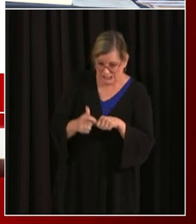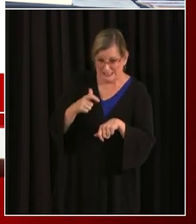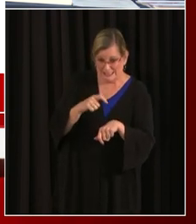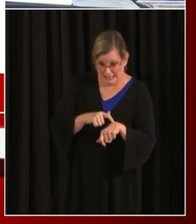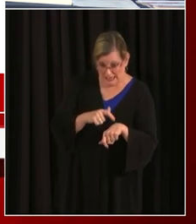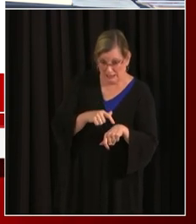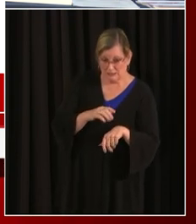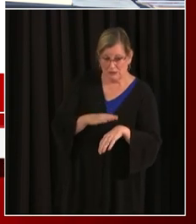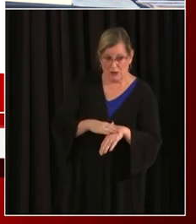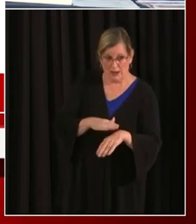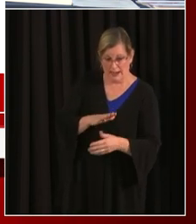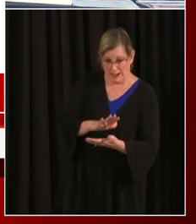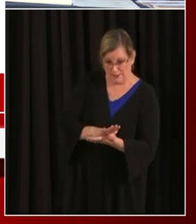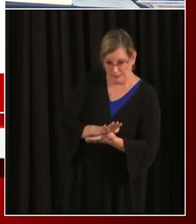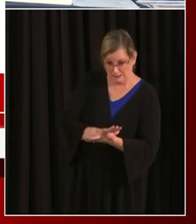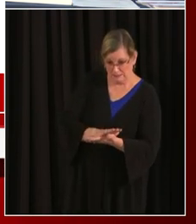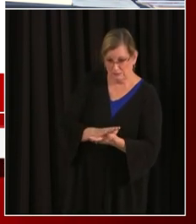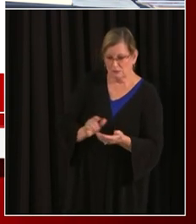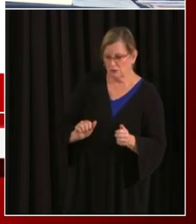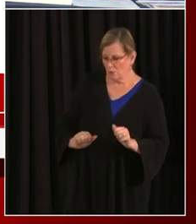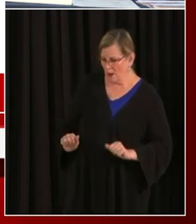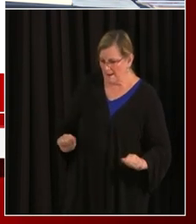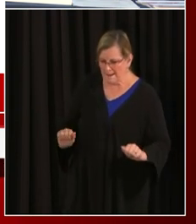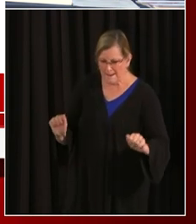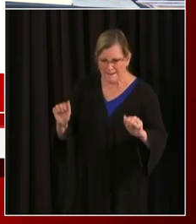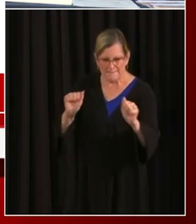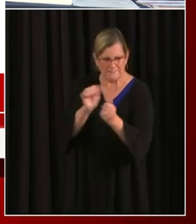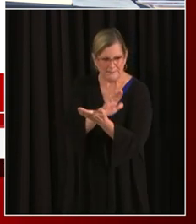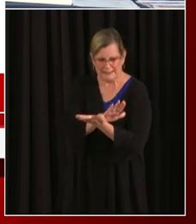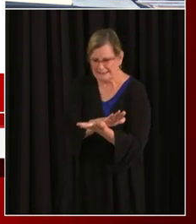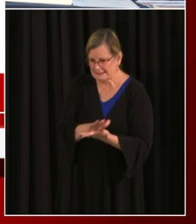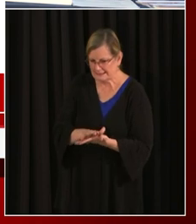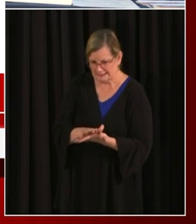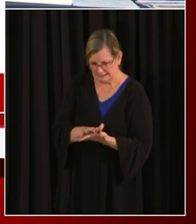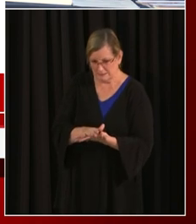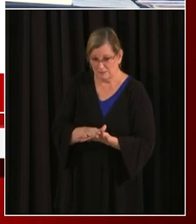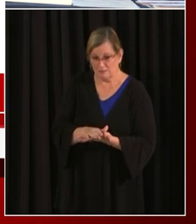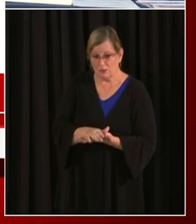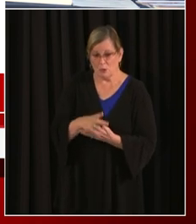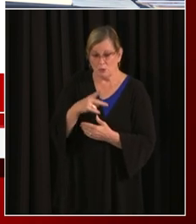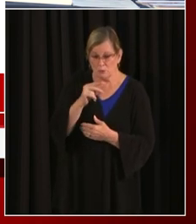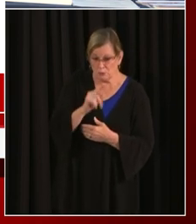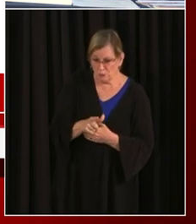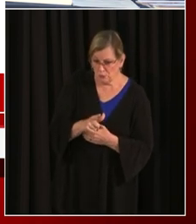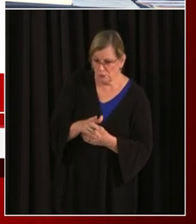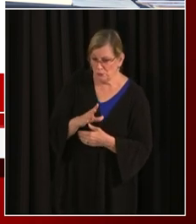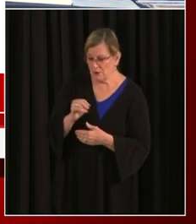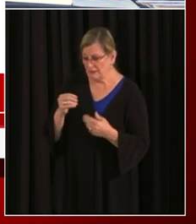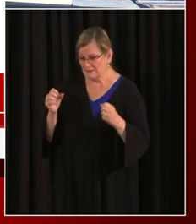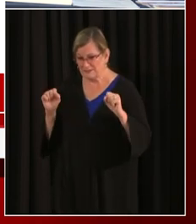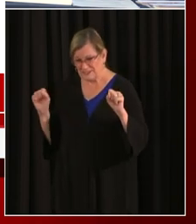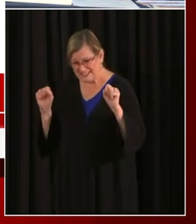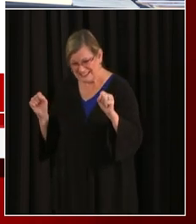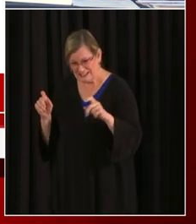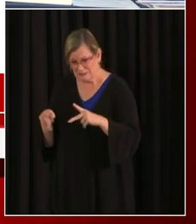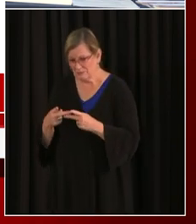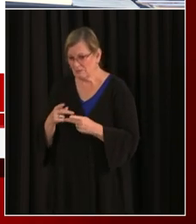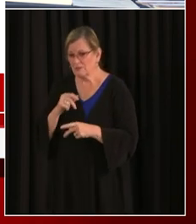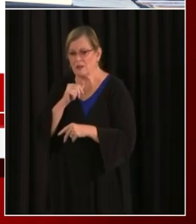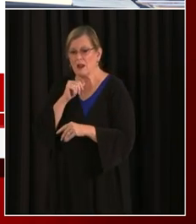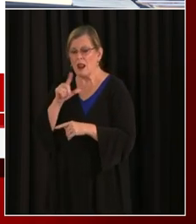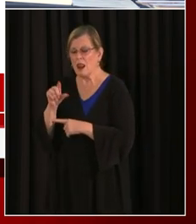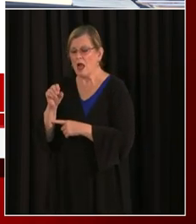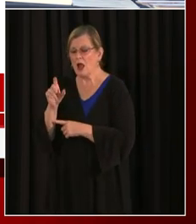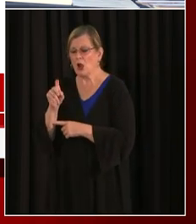teams will wipe down surfaces. As part of our safety measures, pool and fitness center locker rooms will not be open